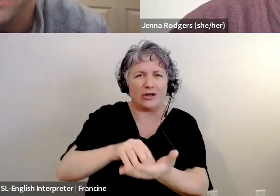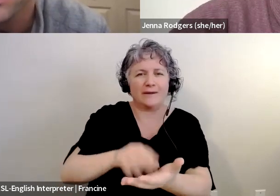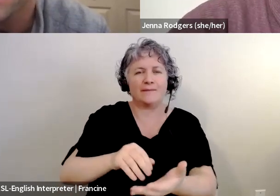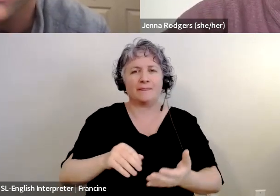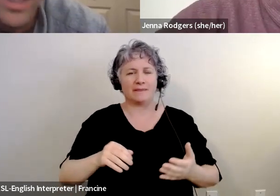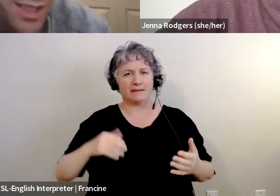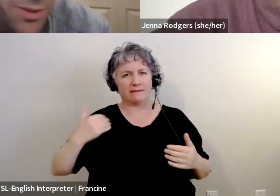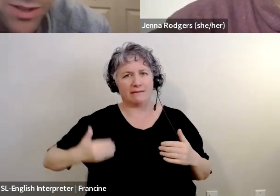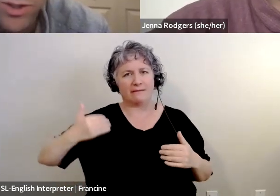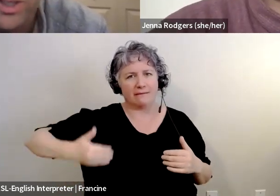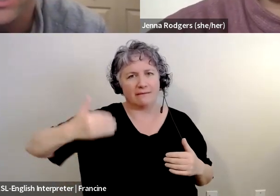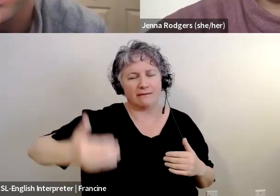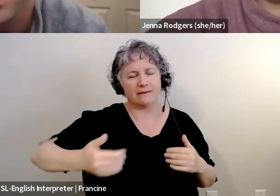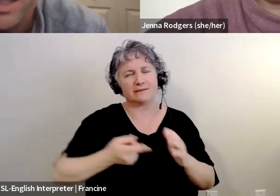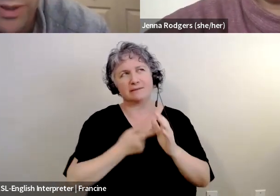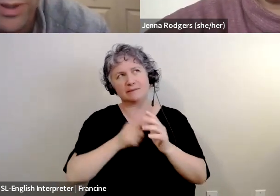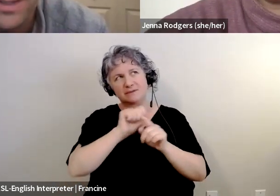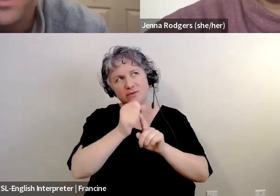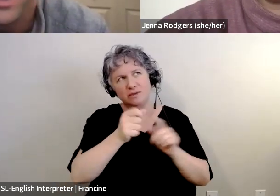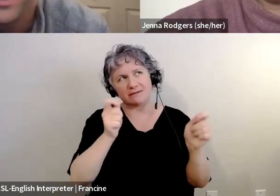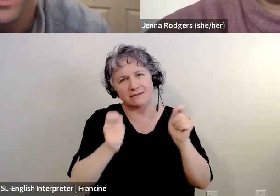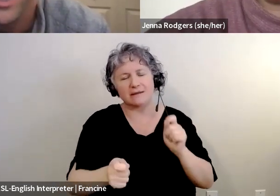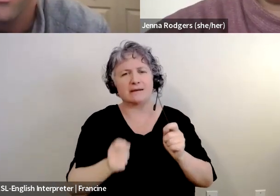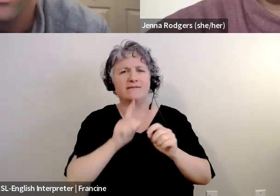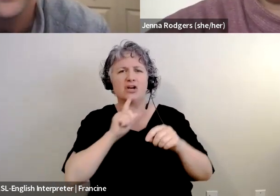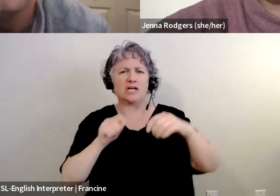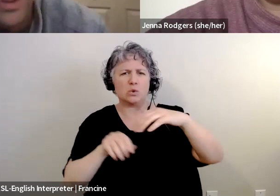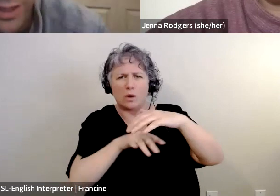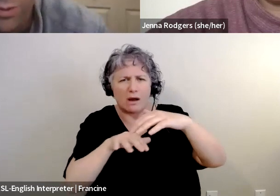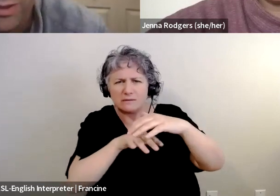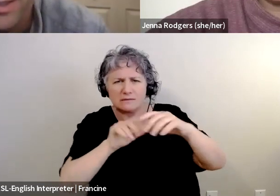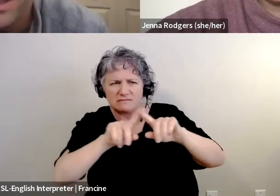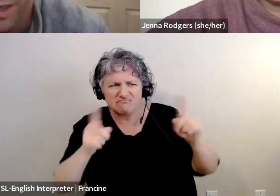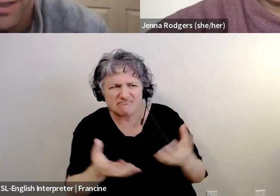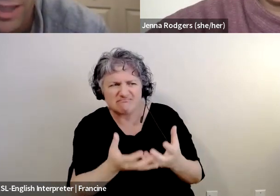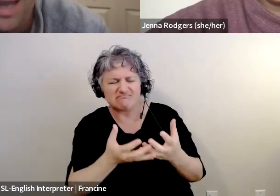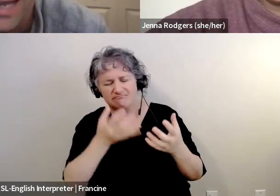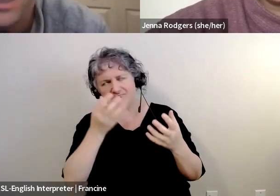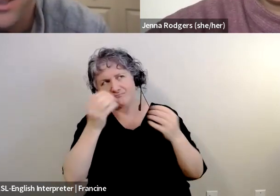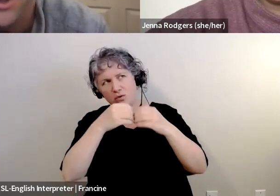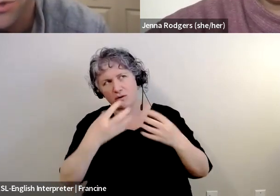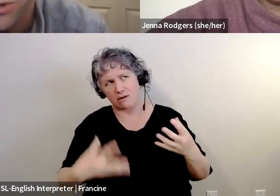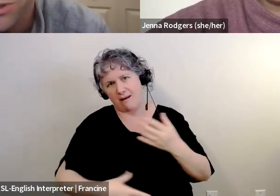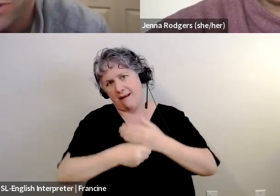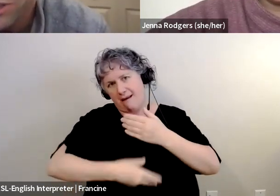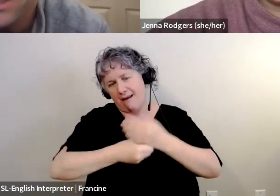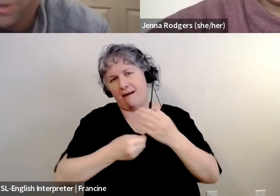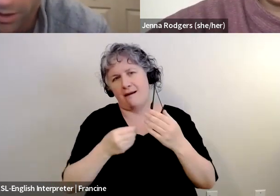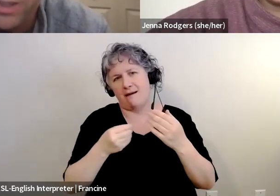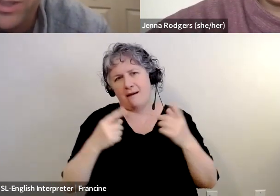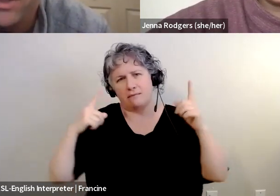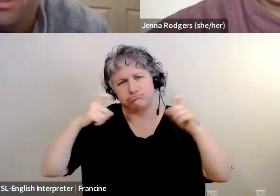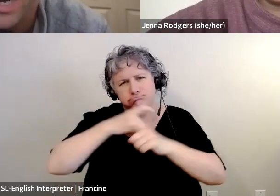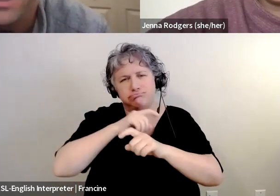things become. Each time we re-examine a situation, an experience, we can build that awareness and keep adding to those tools, or even